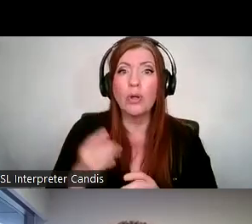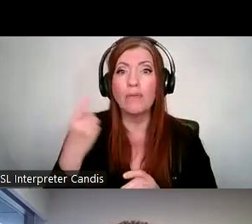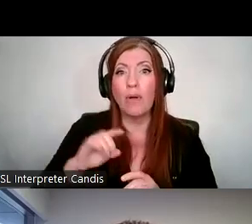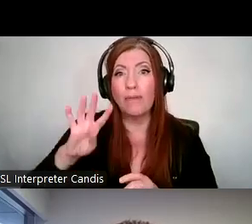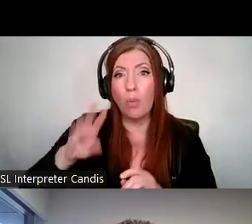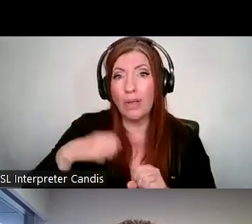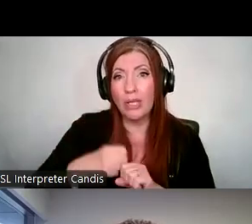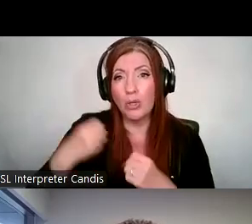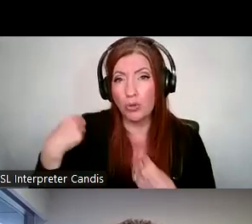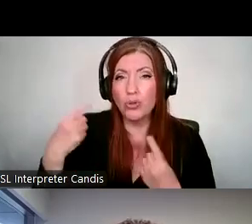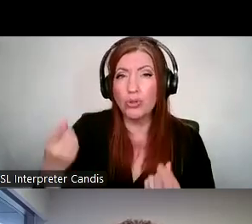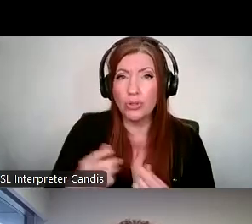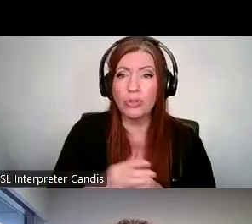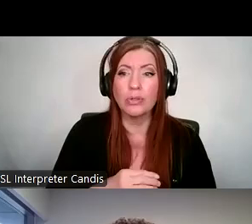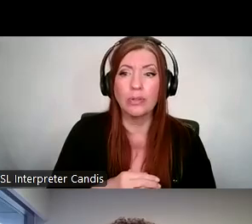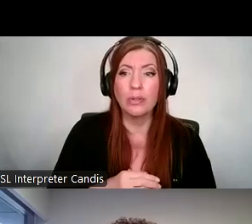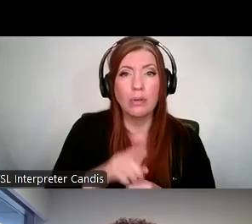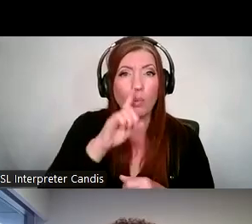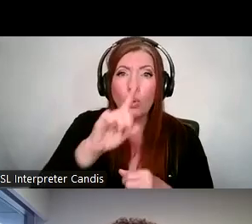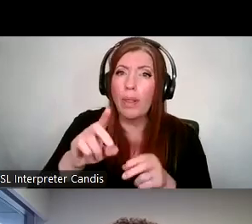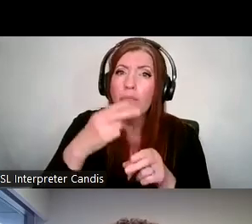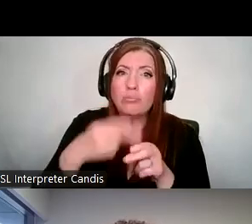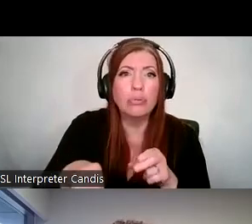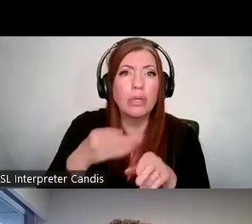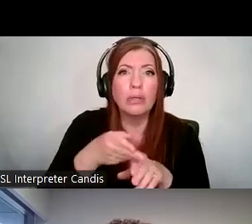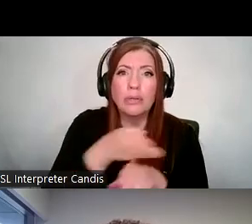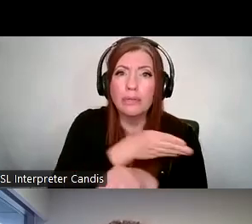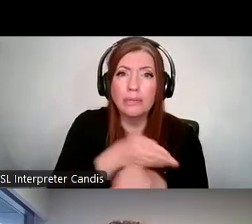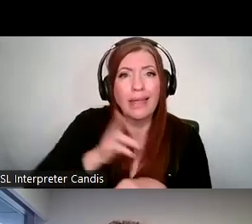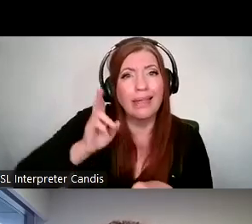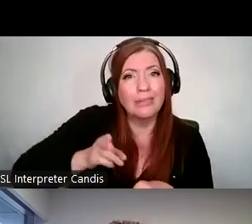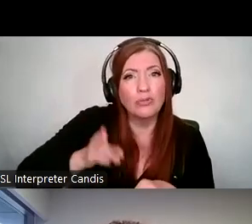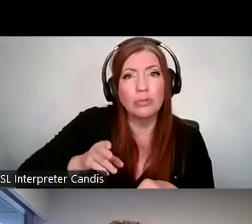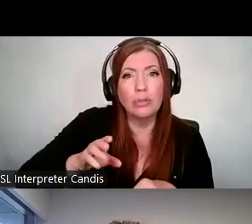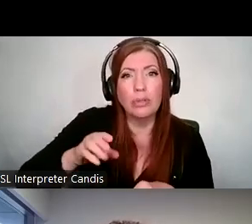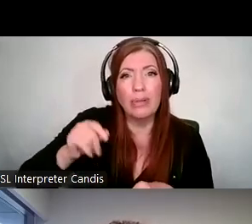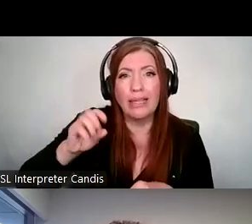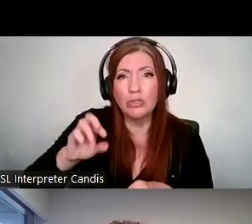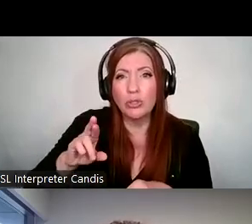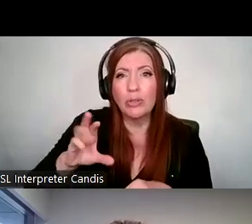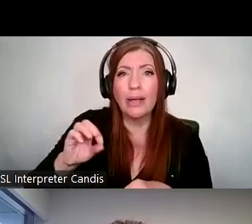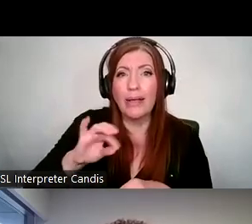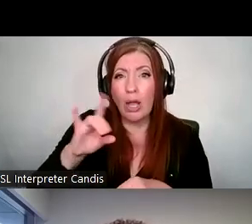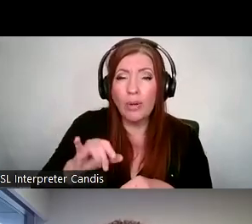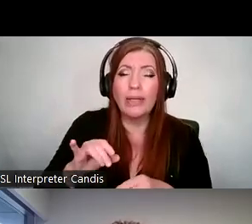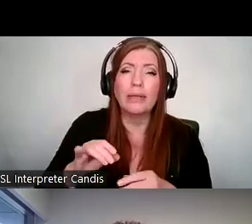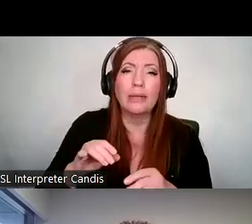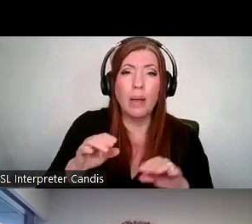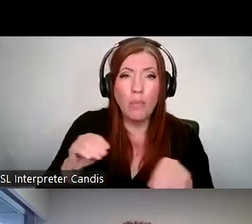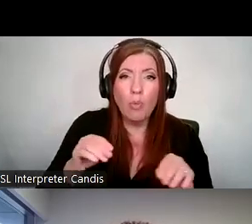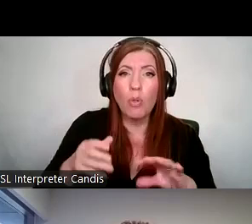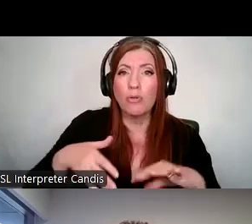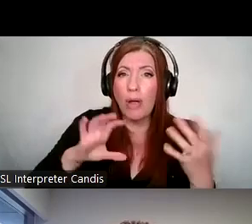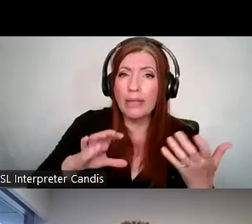years. Very brief kind of background about Placer County and the mobile crisis specific services. So